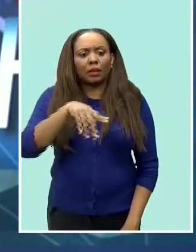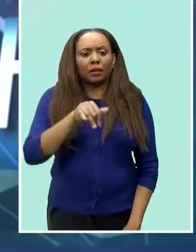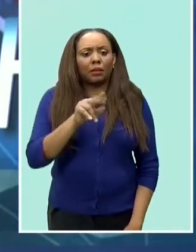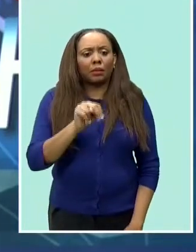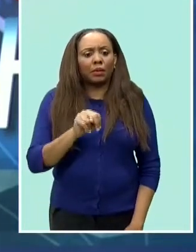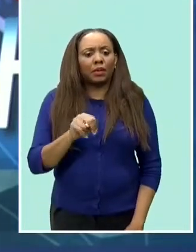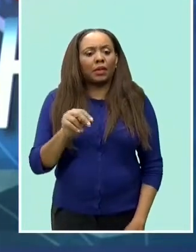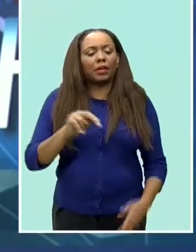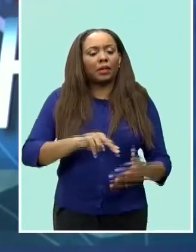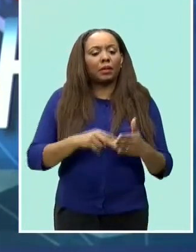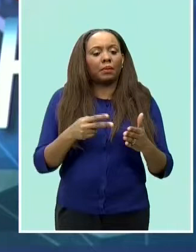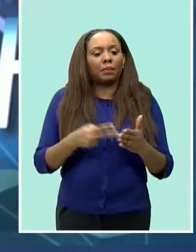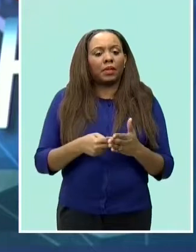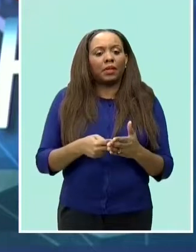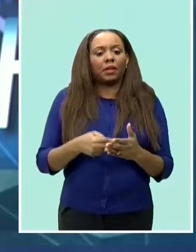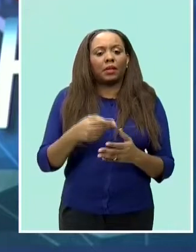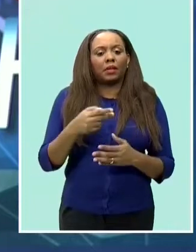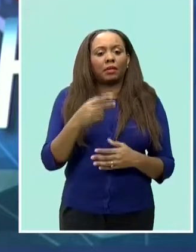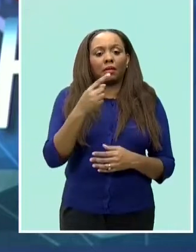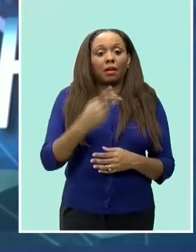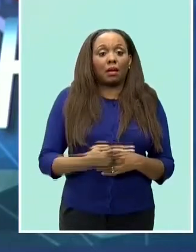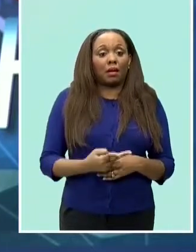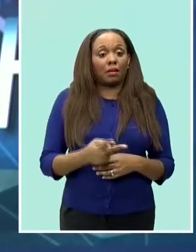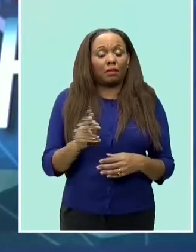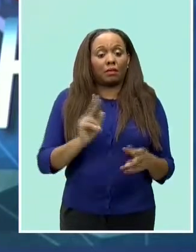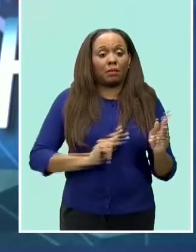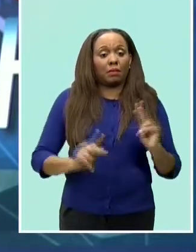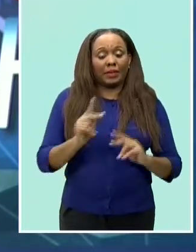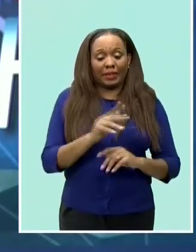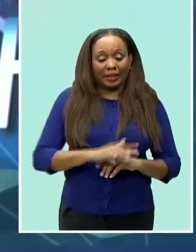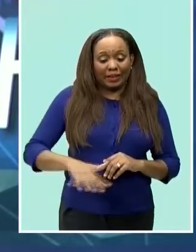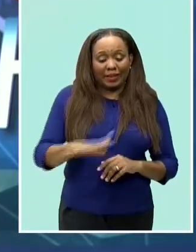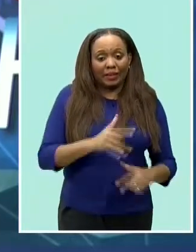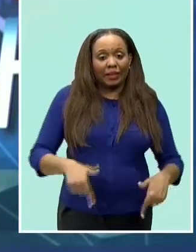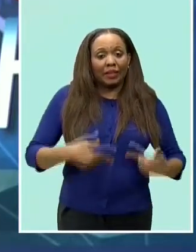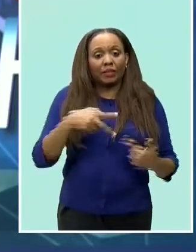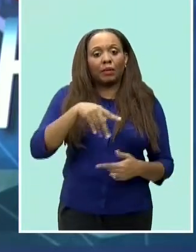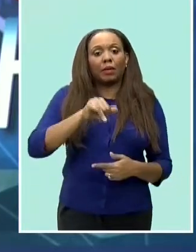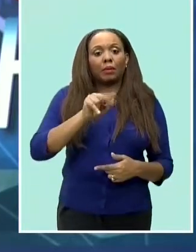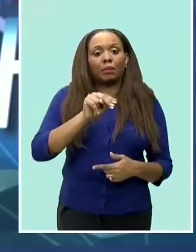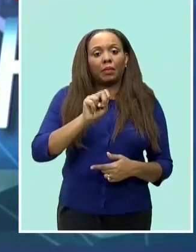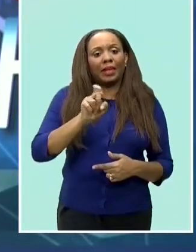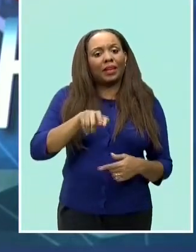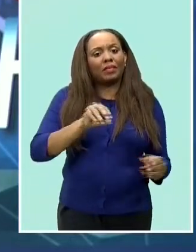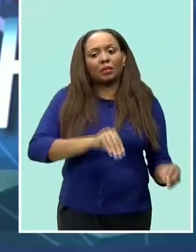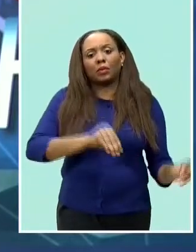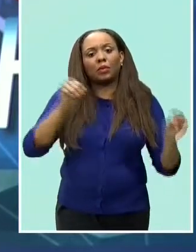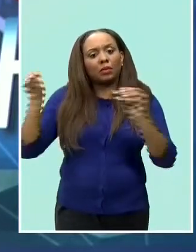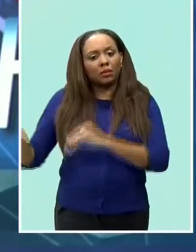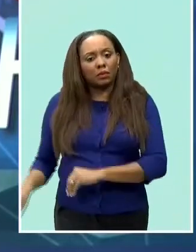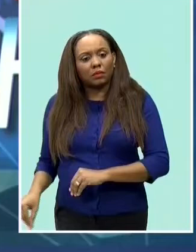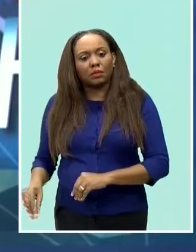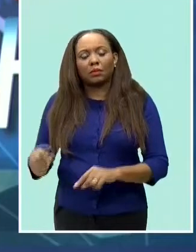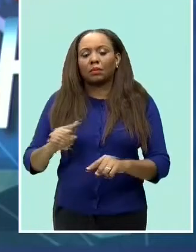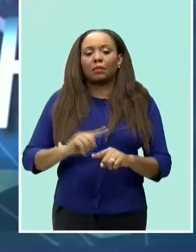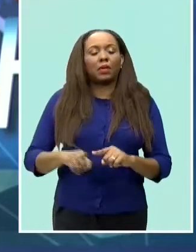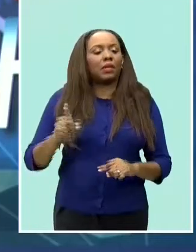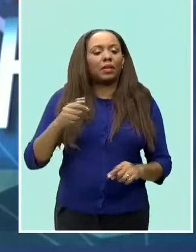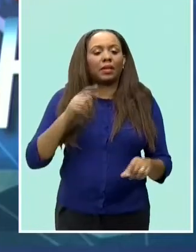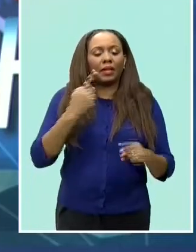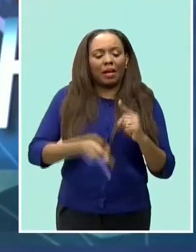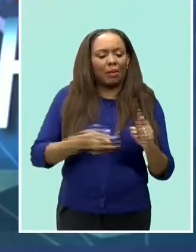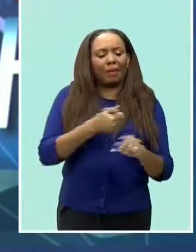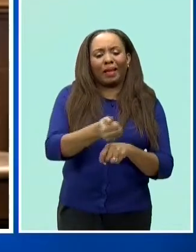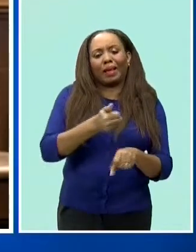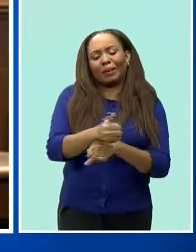of the residents would need to be temporarily relocated, and this is not feasible right now. But Mr. Payne says the blame game must